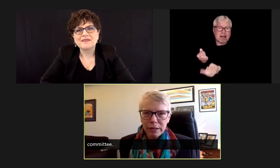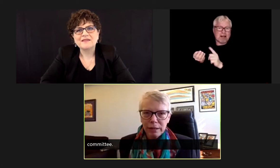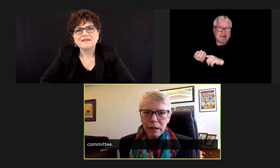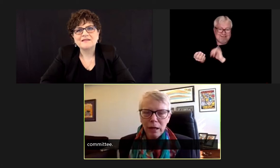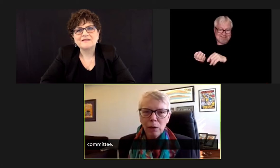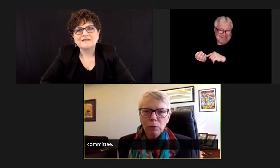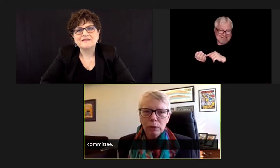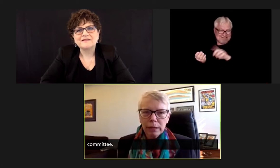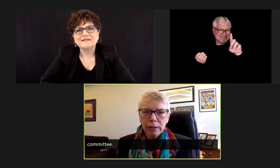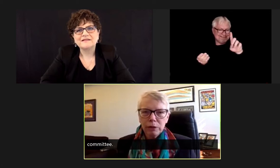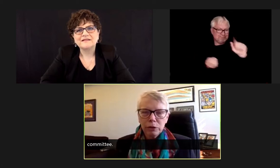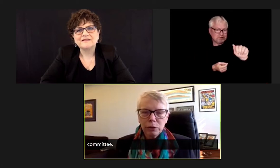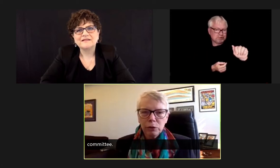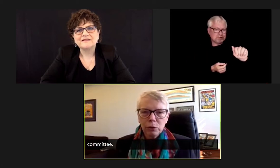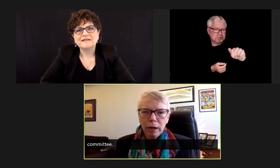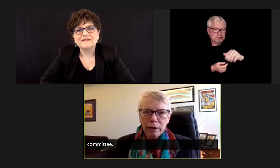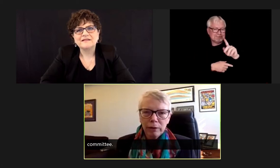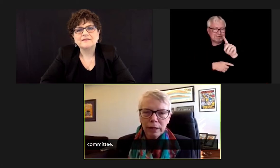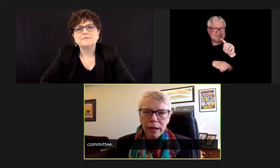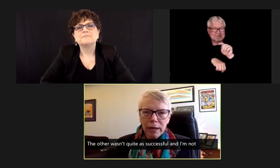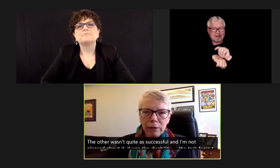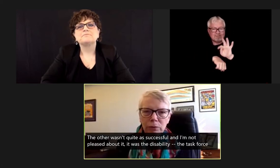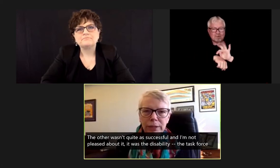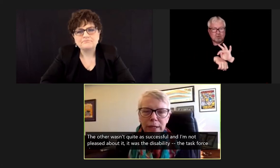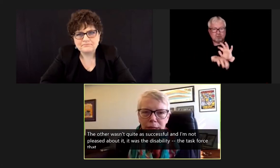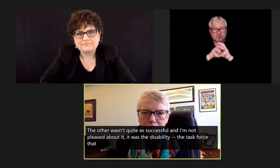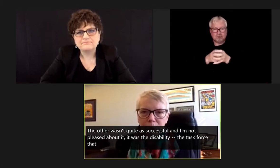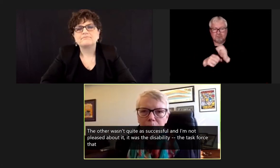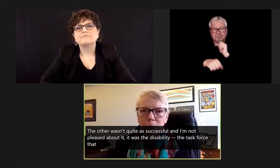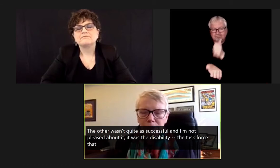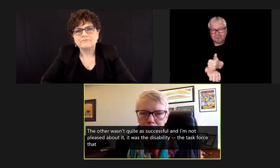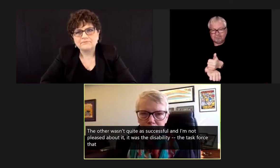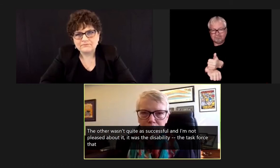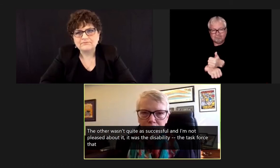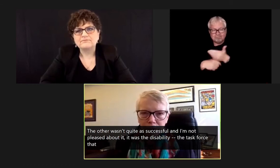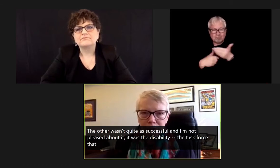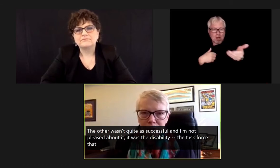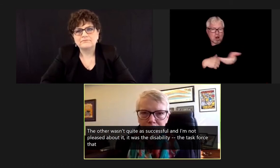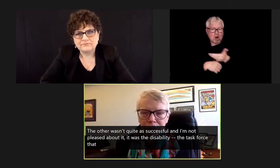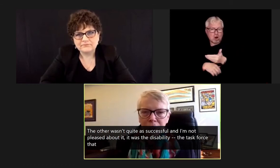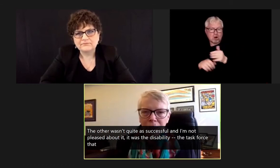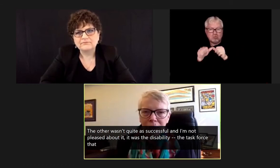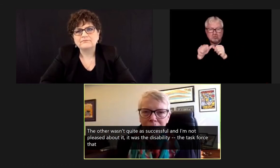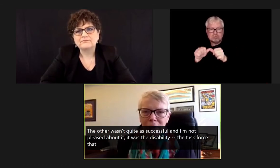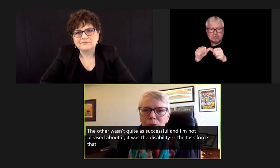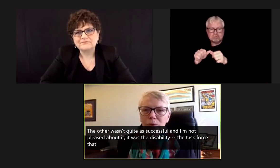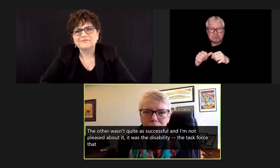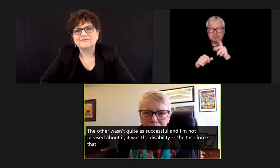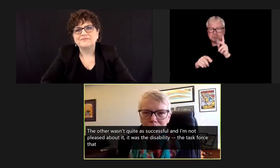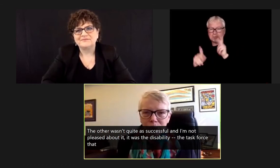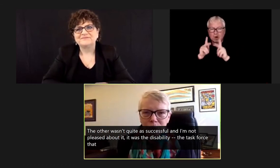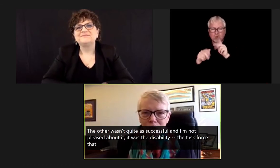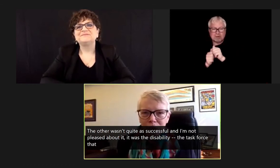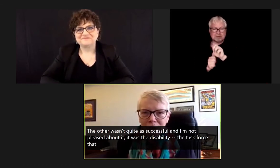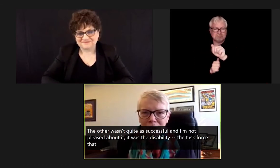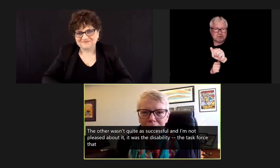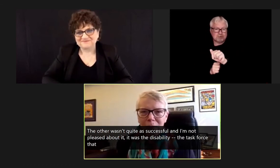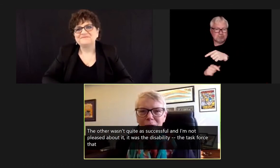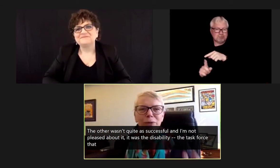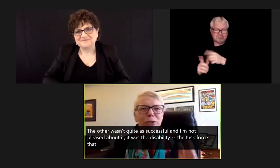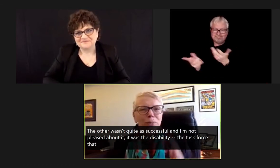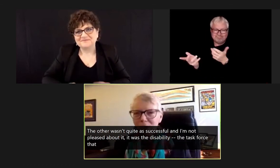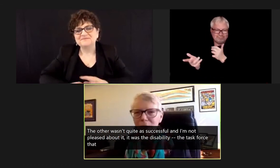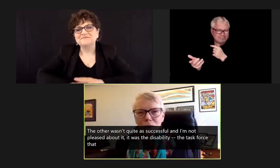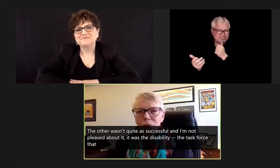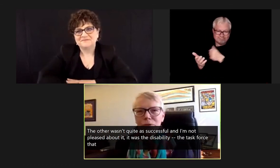was done related to hiring and retaining people with disabilities. And that was really good work.